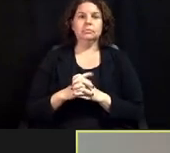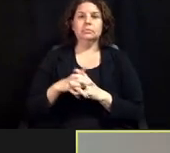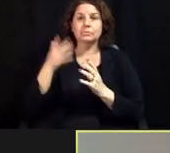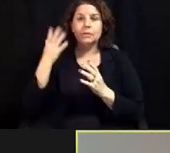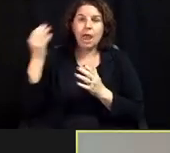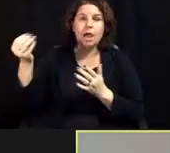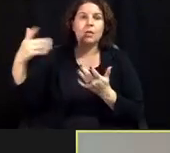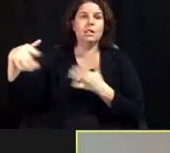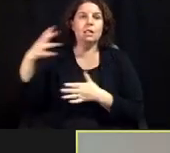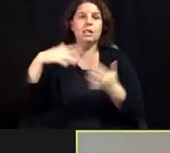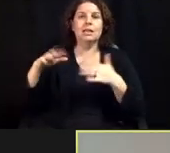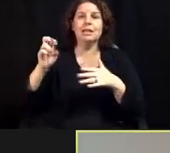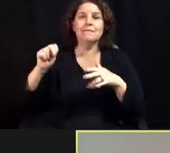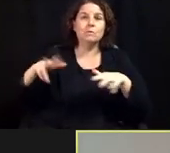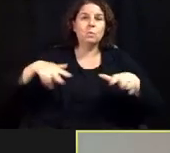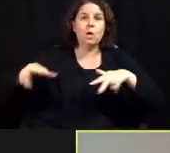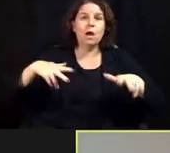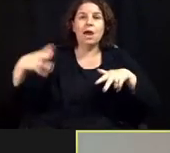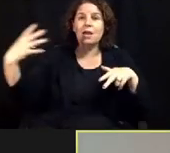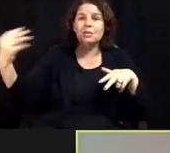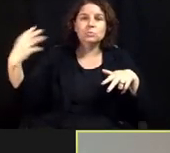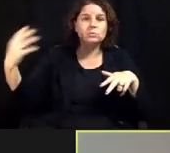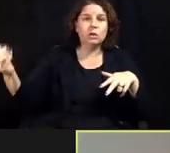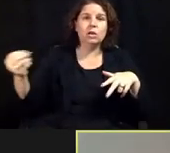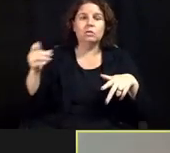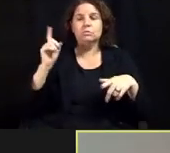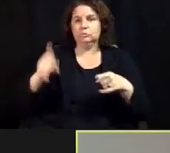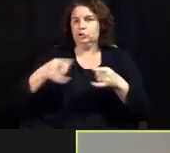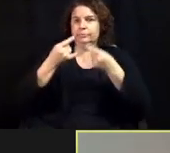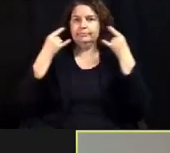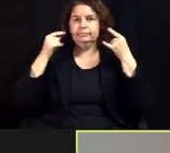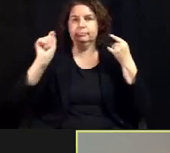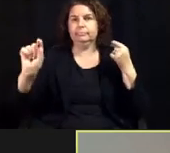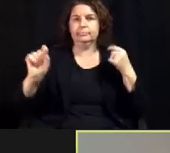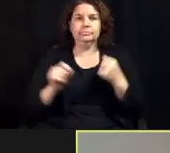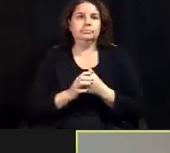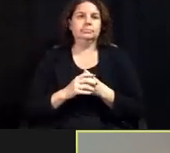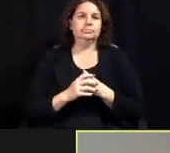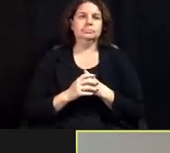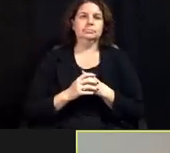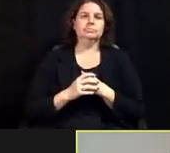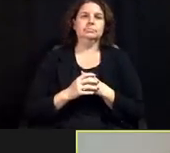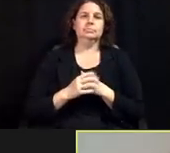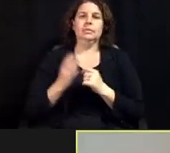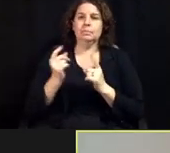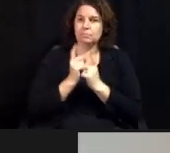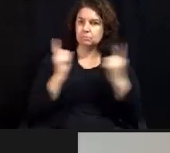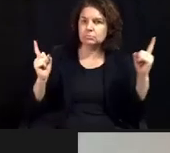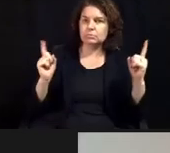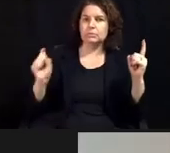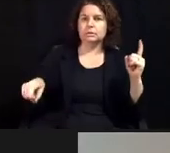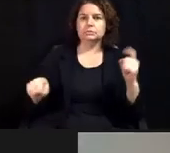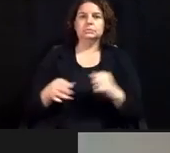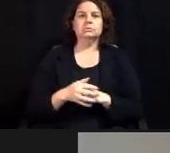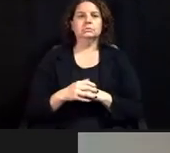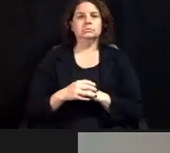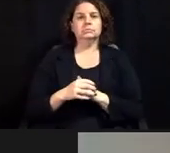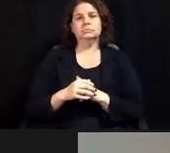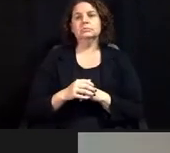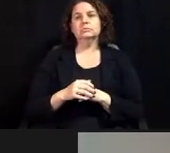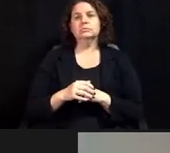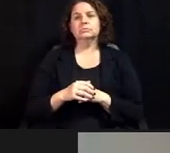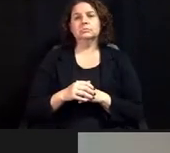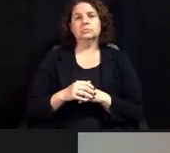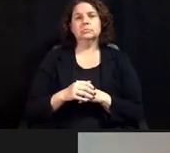if you're outside, you should be covering your face, and especially social distancing, still covering your face. And I would agree with Dr. Willis.